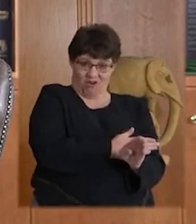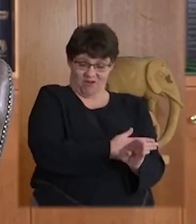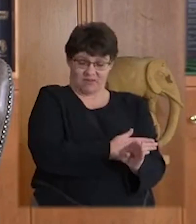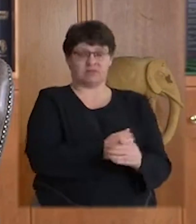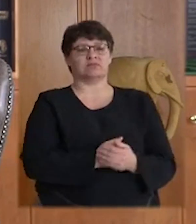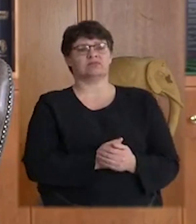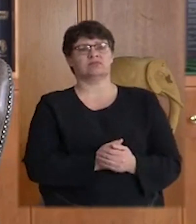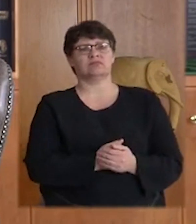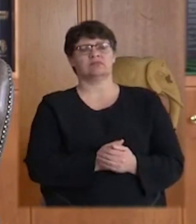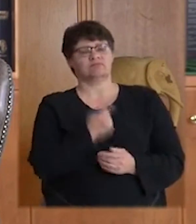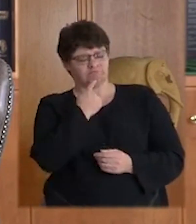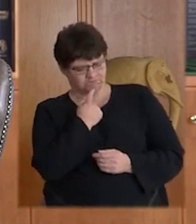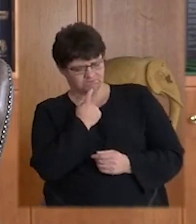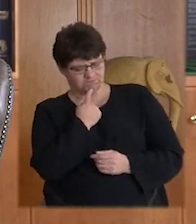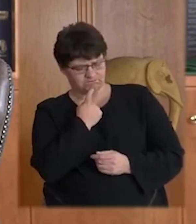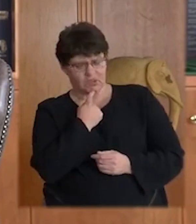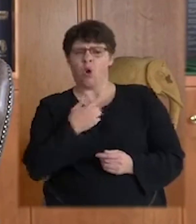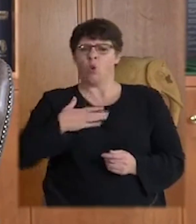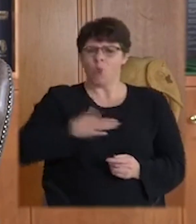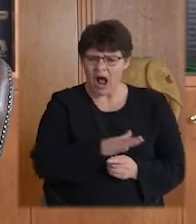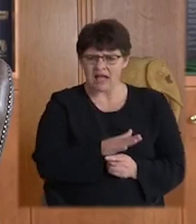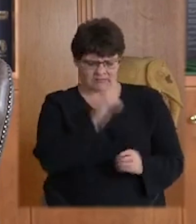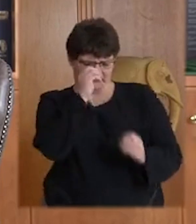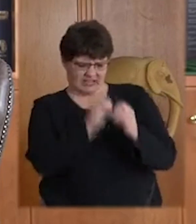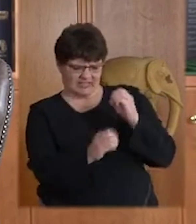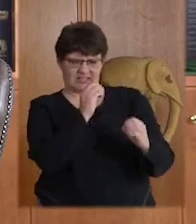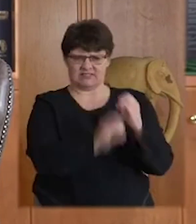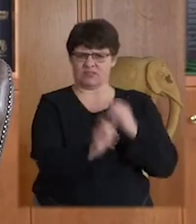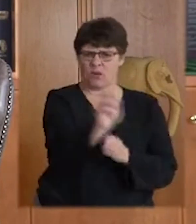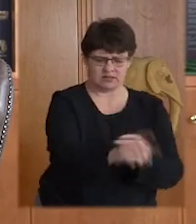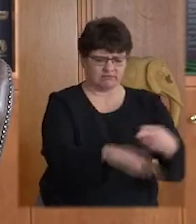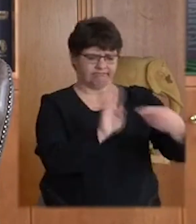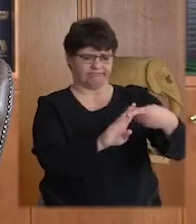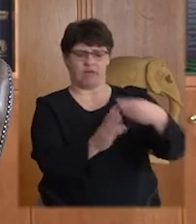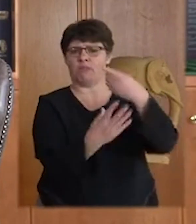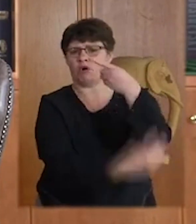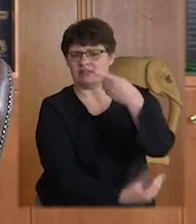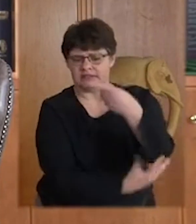we were deepening our efforts to address poverty,